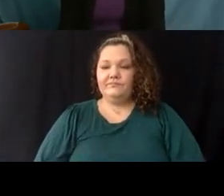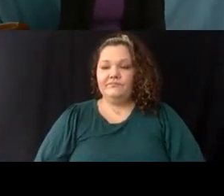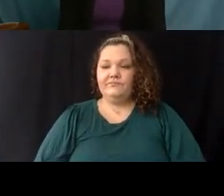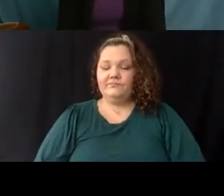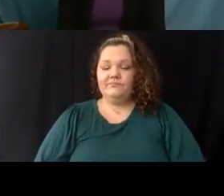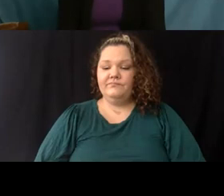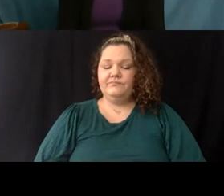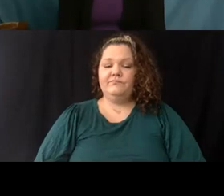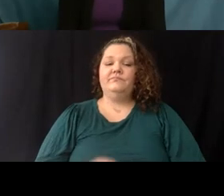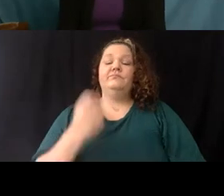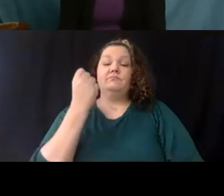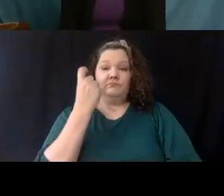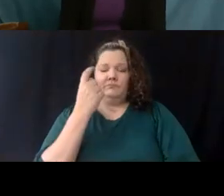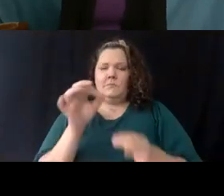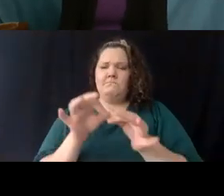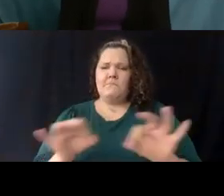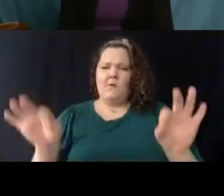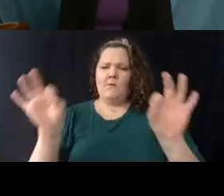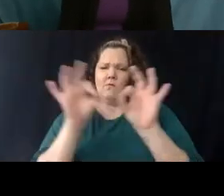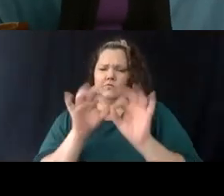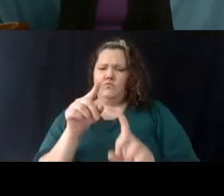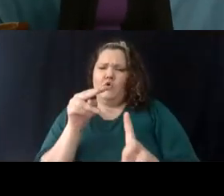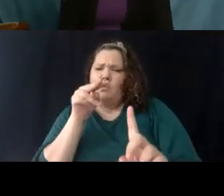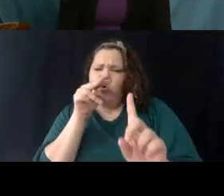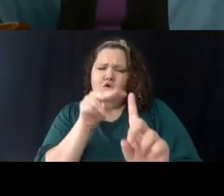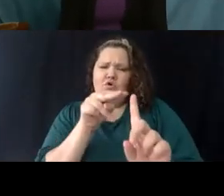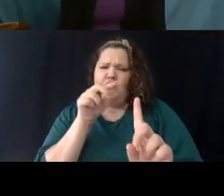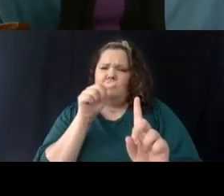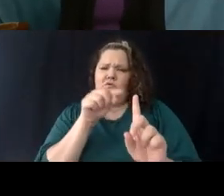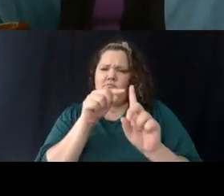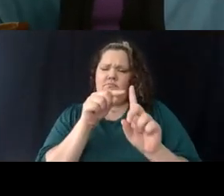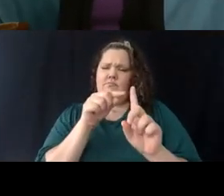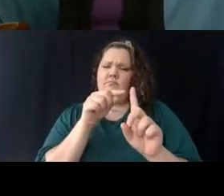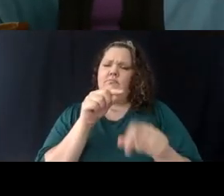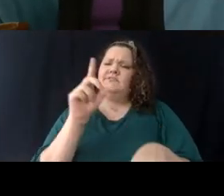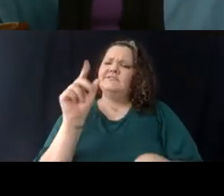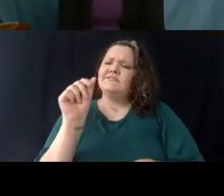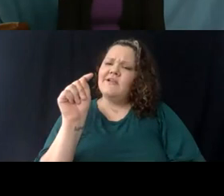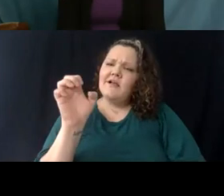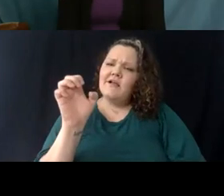those are ways that you can find that information online and through actual paper.